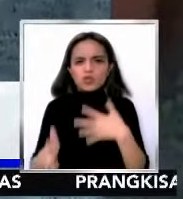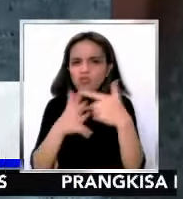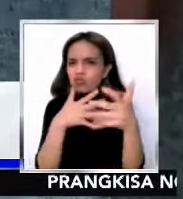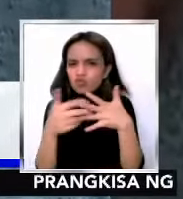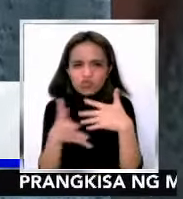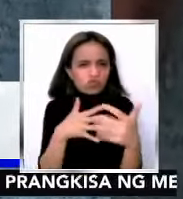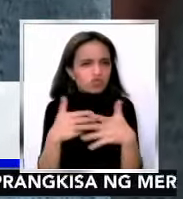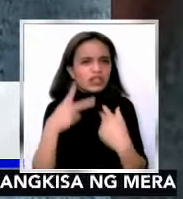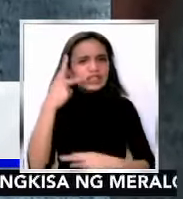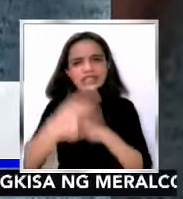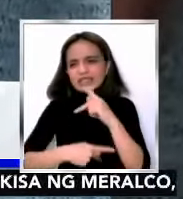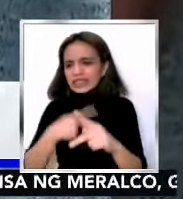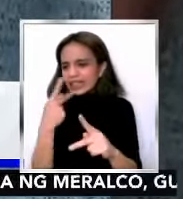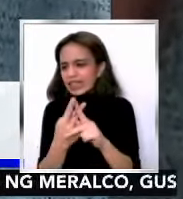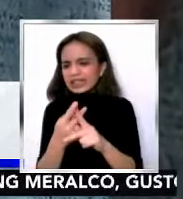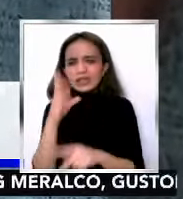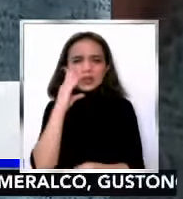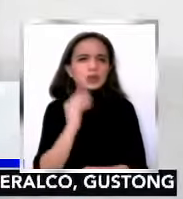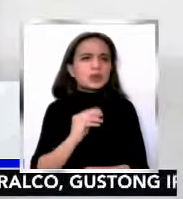of pain you went through,